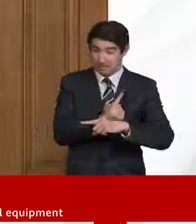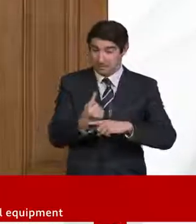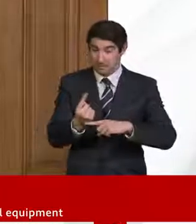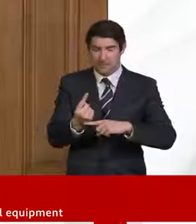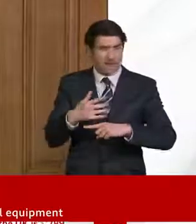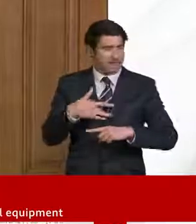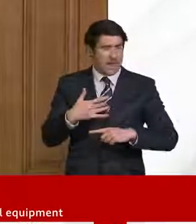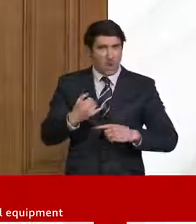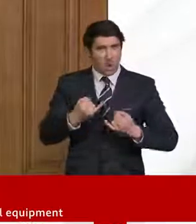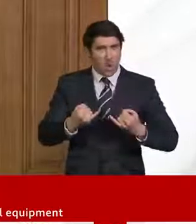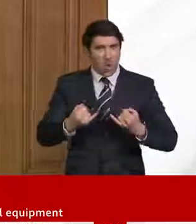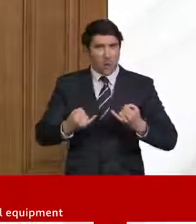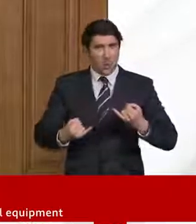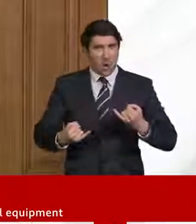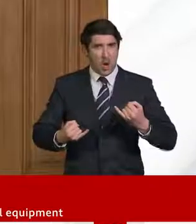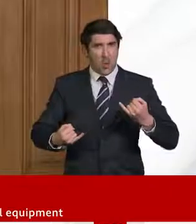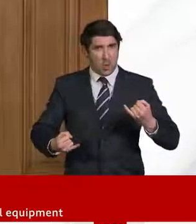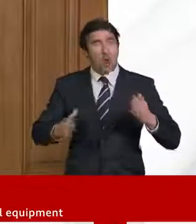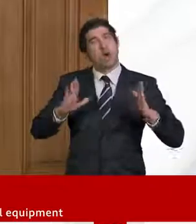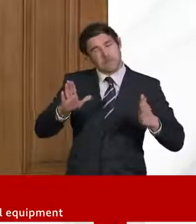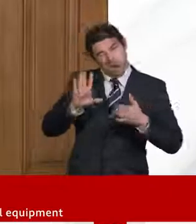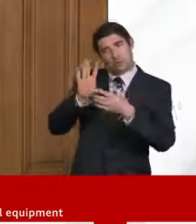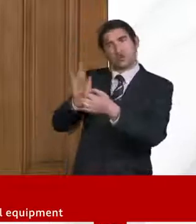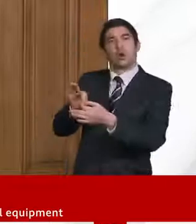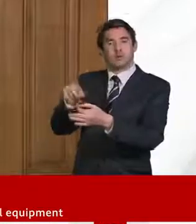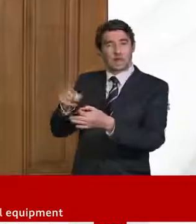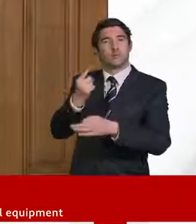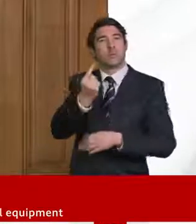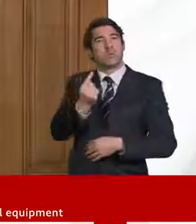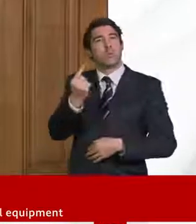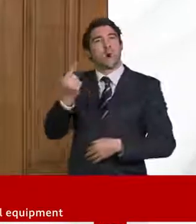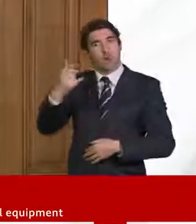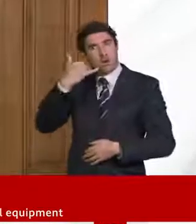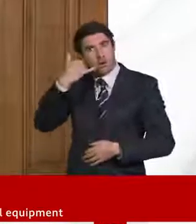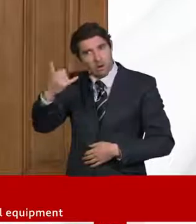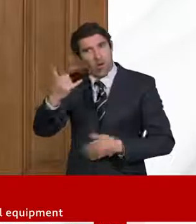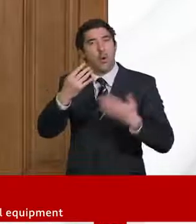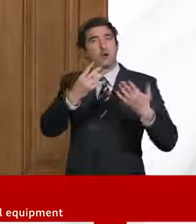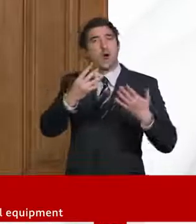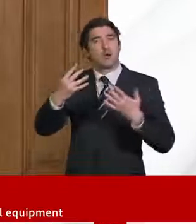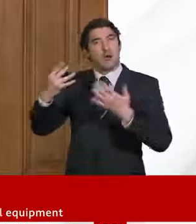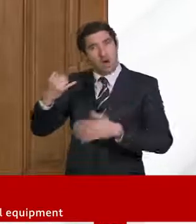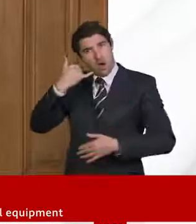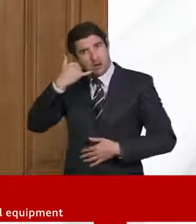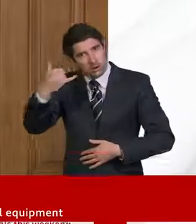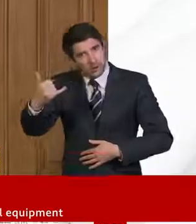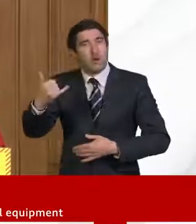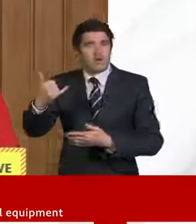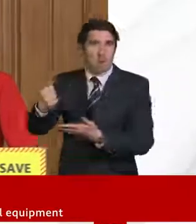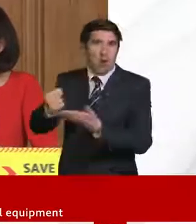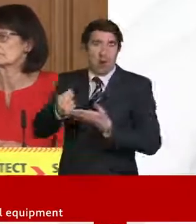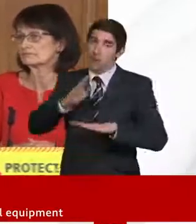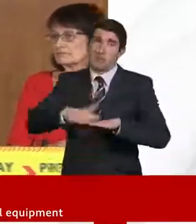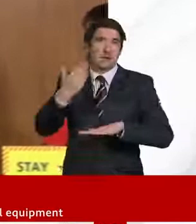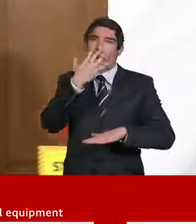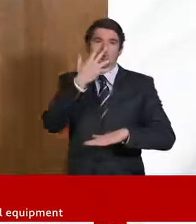do need to consult the medical services, dial 111 or 999 as an emergency. Thank you very much,